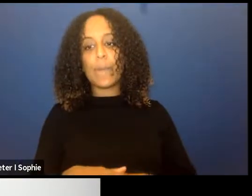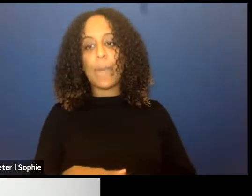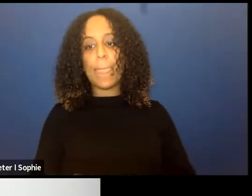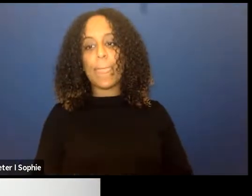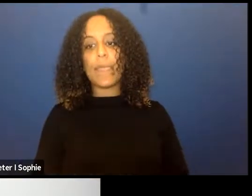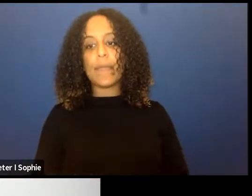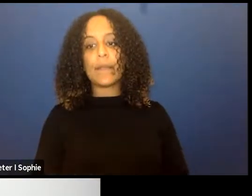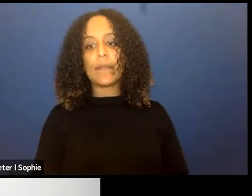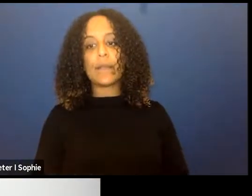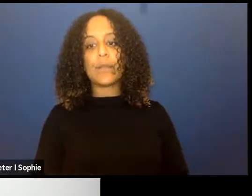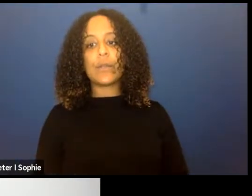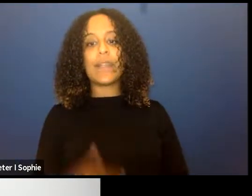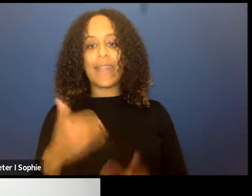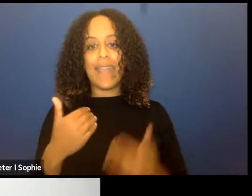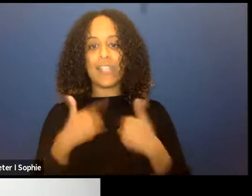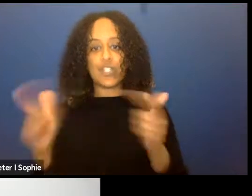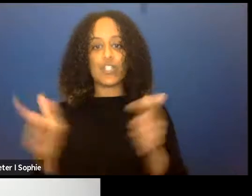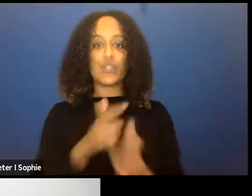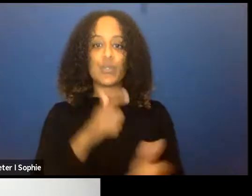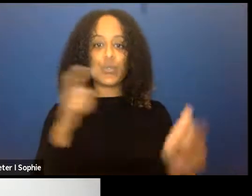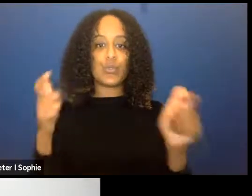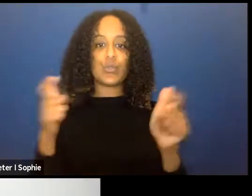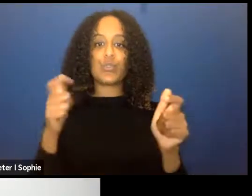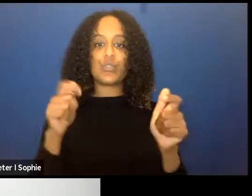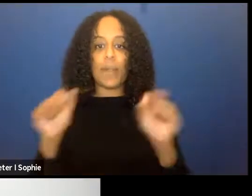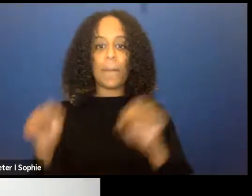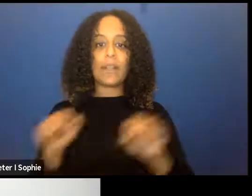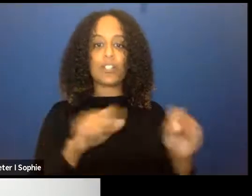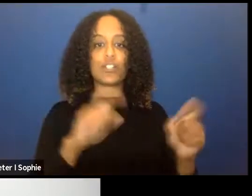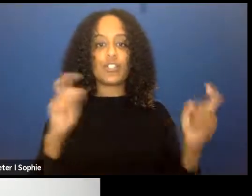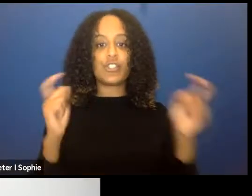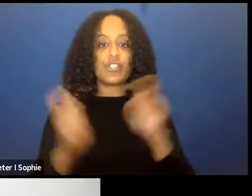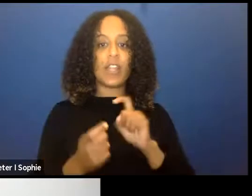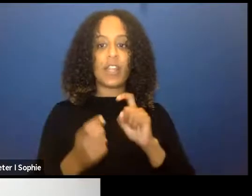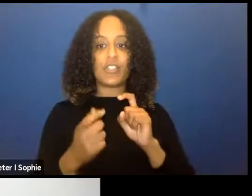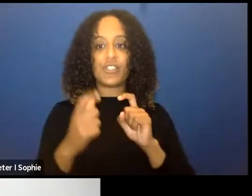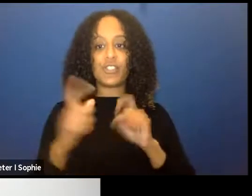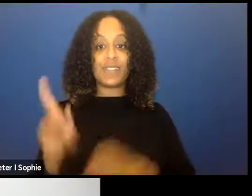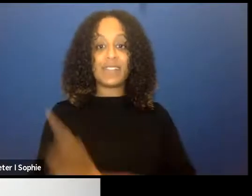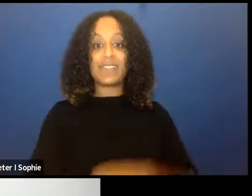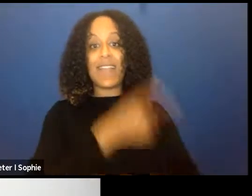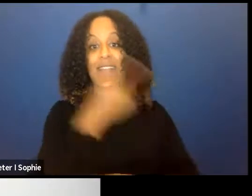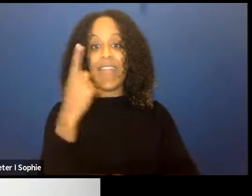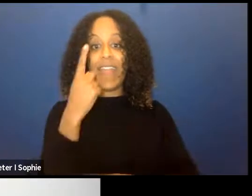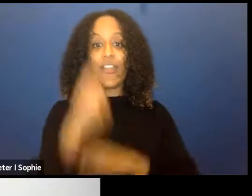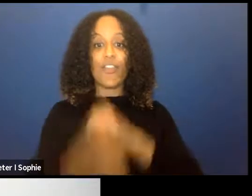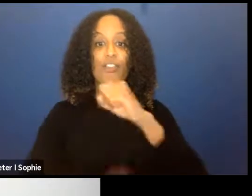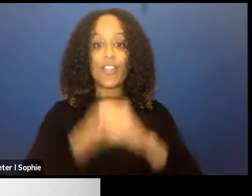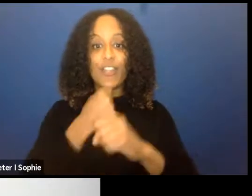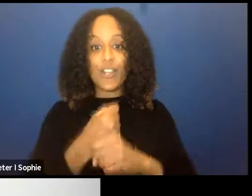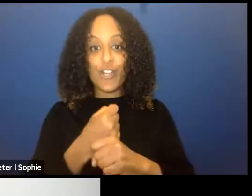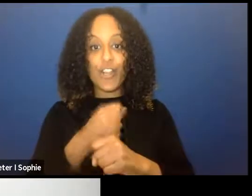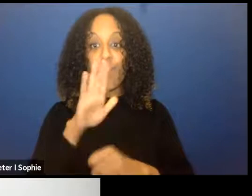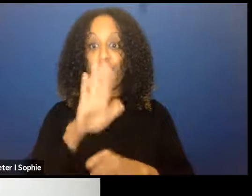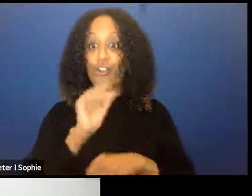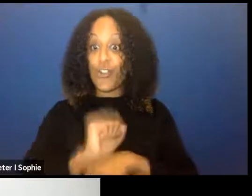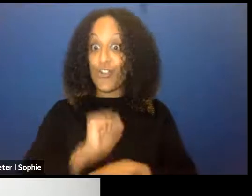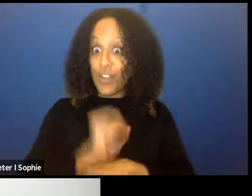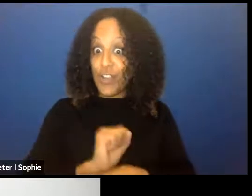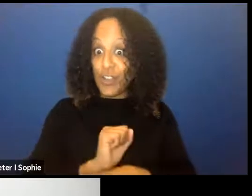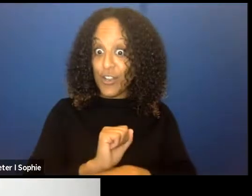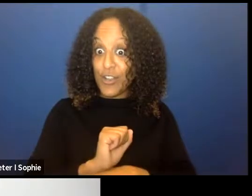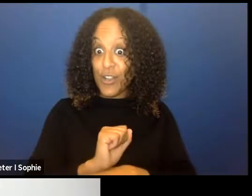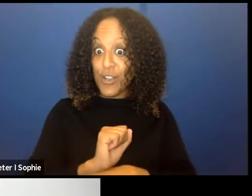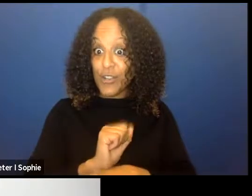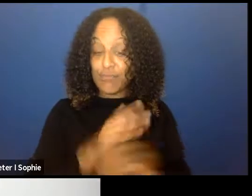It can have a huge ability to change someone's day, their year, their career